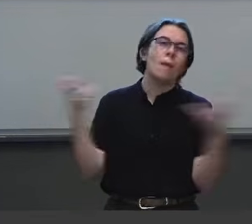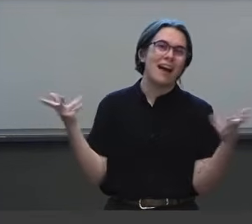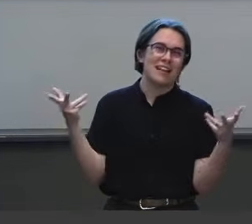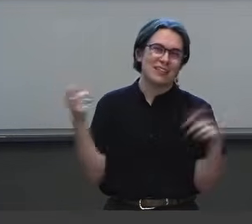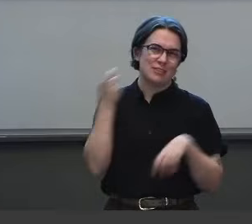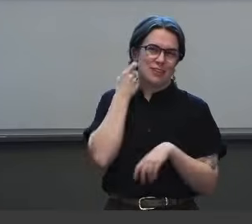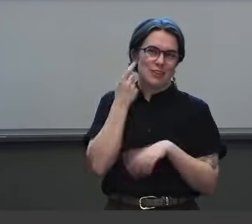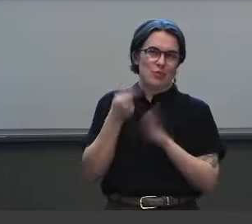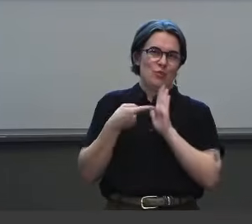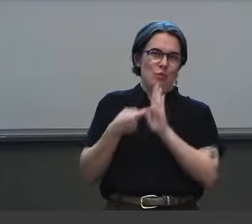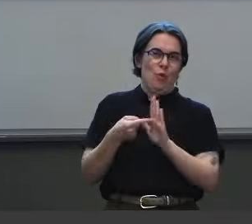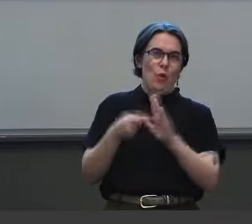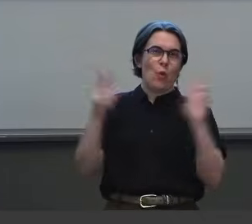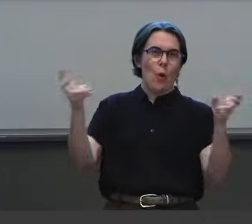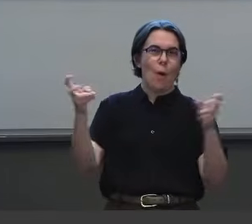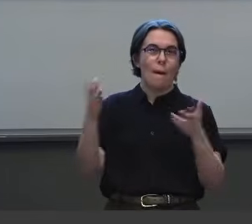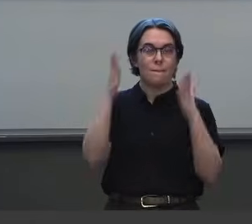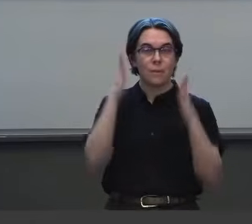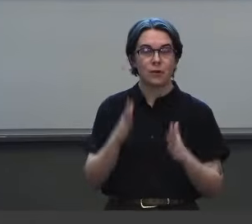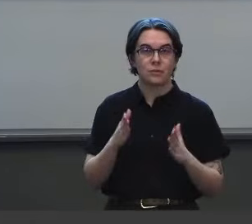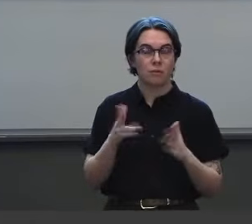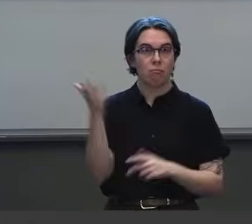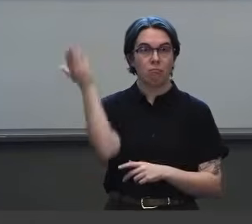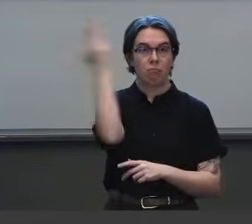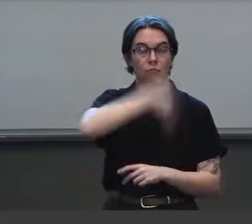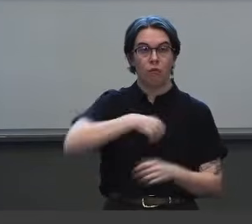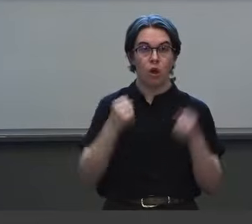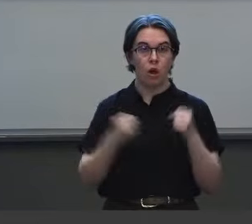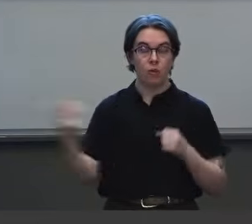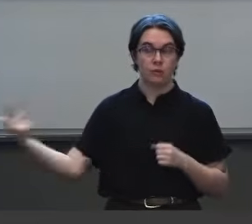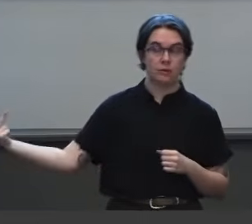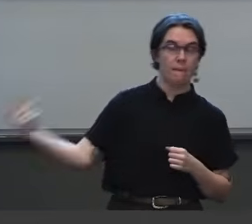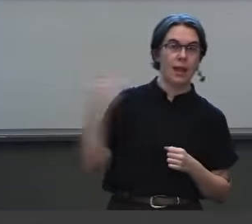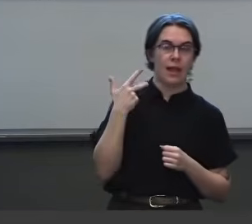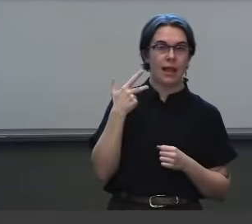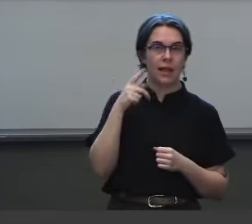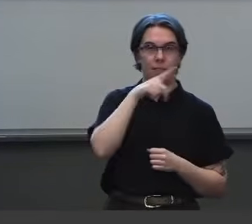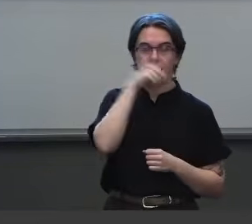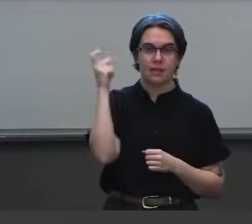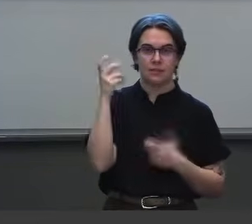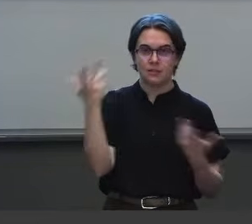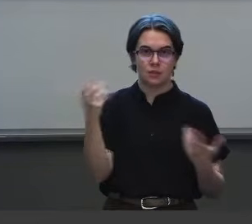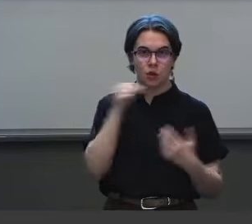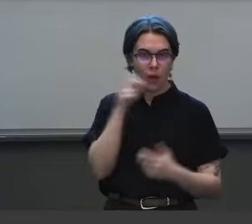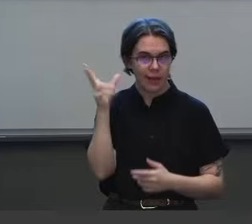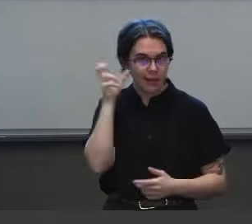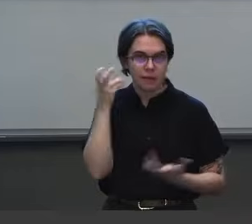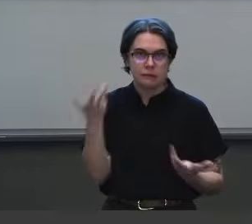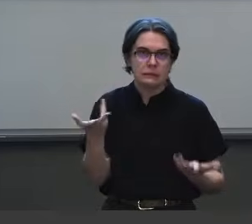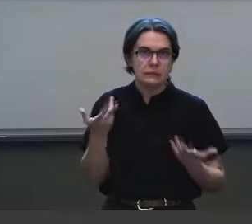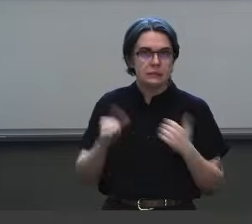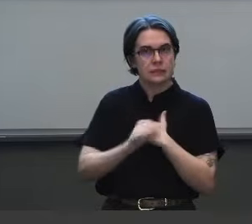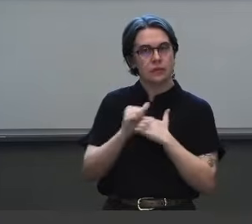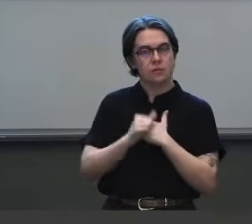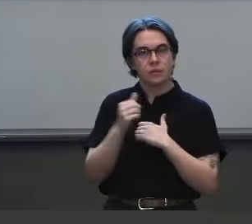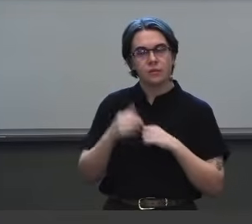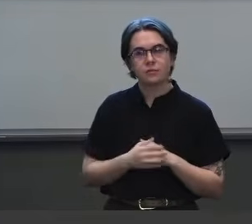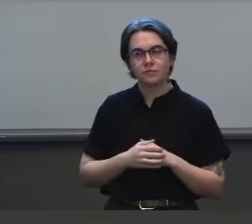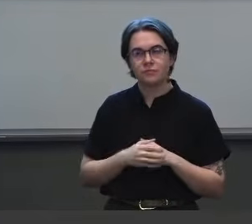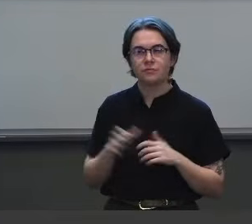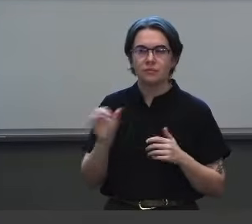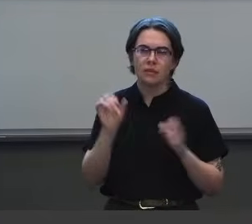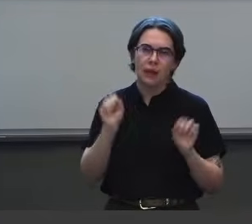quote. I read it out about the person who was almost hit by cars on multiple occasions. And also there's social